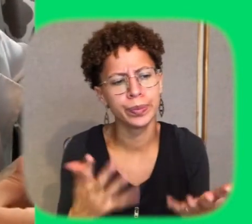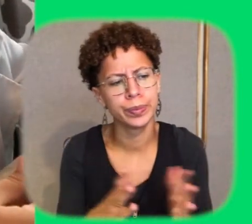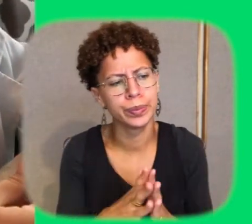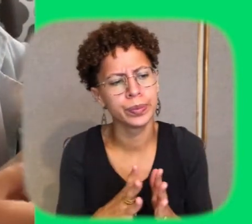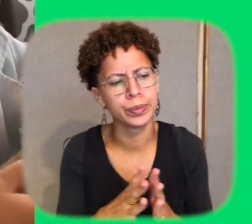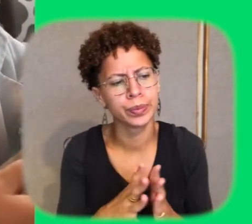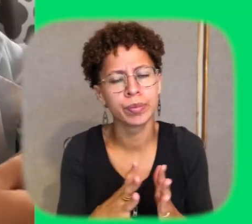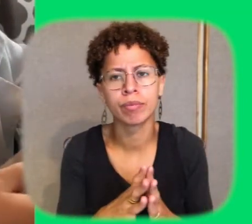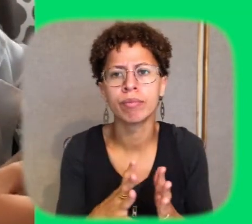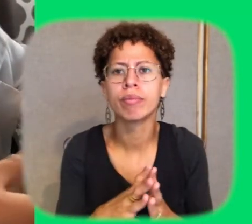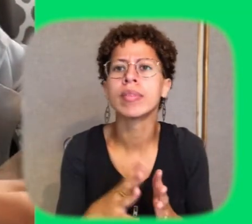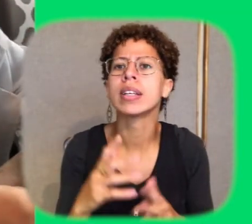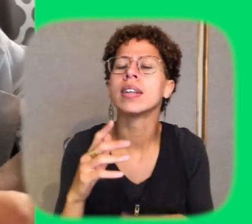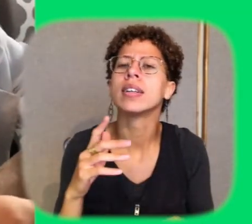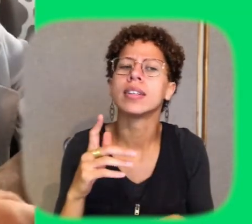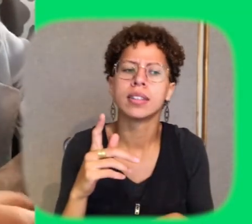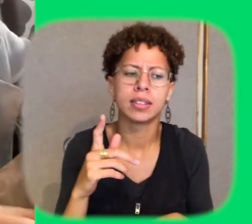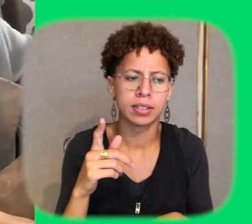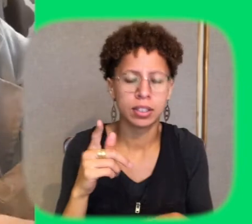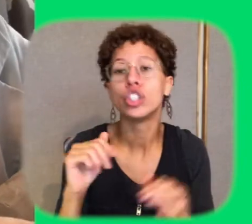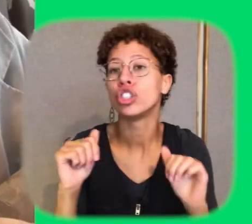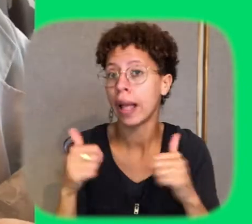a challenge is complete a